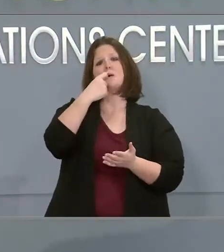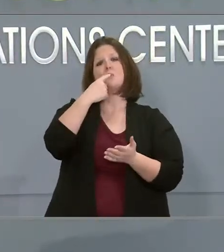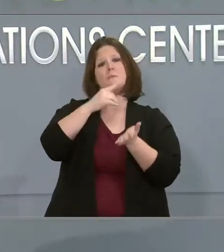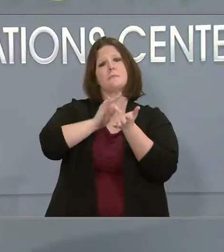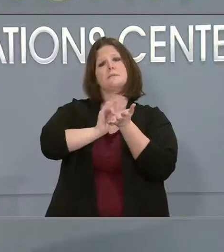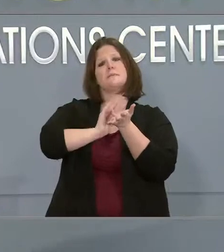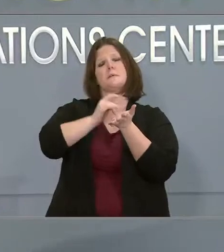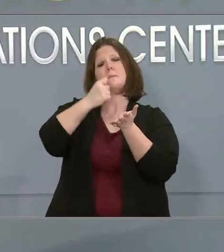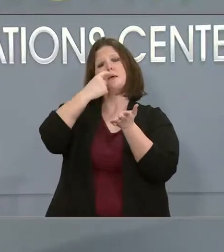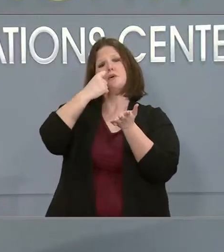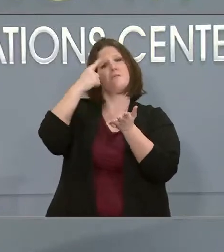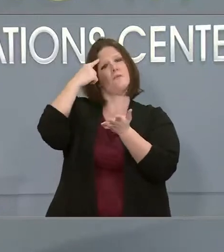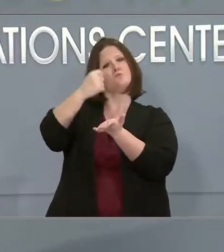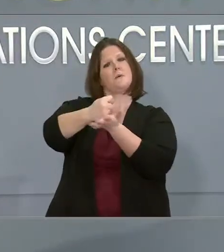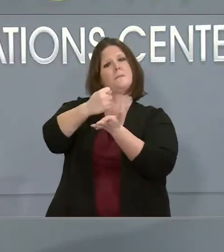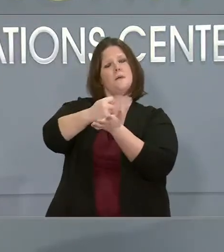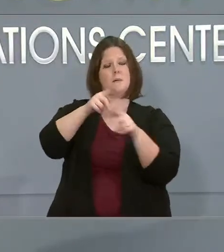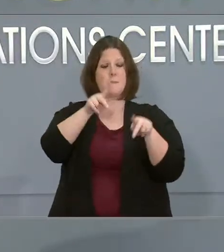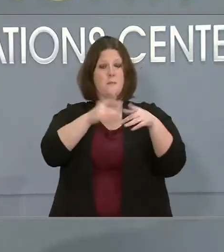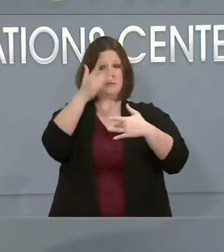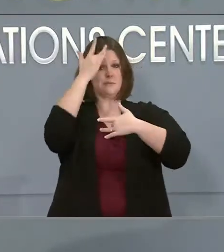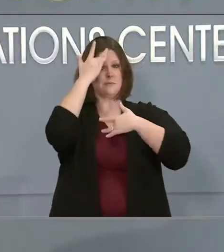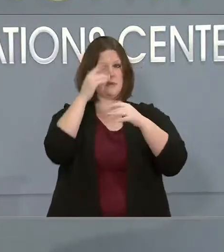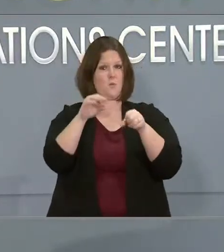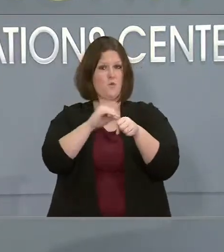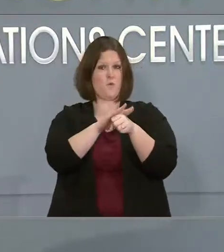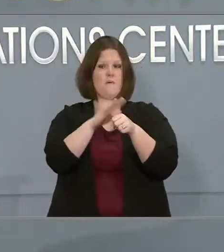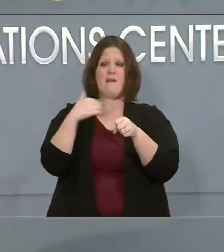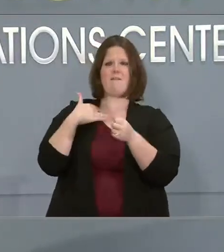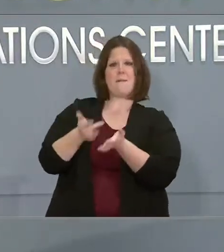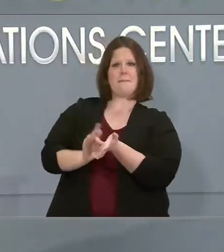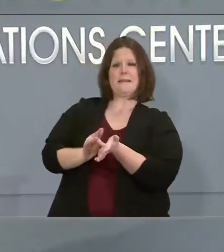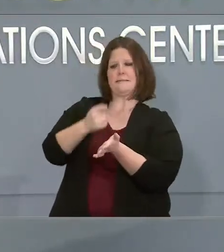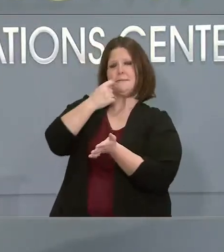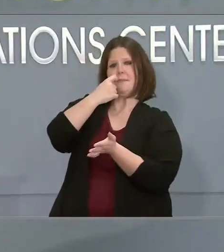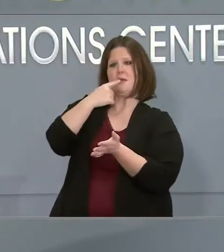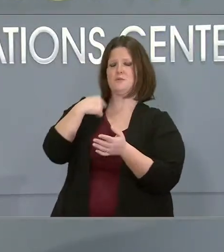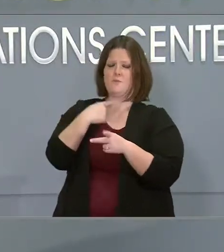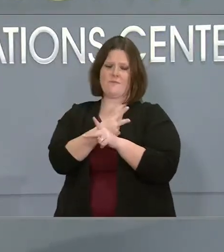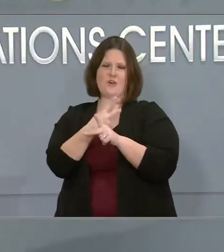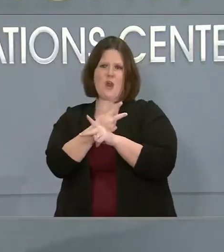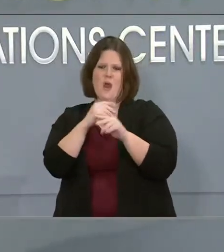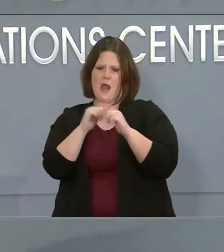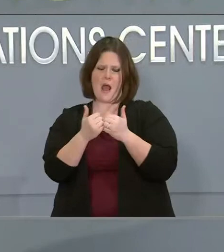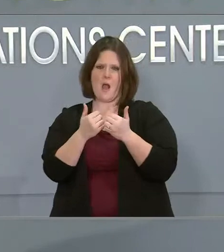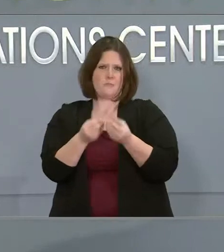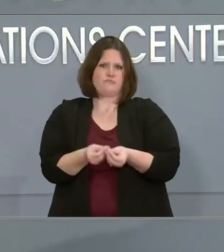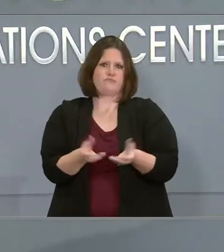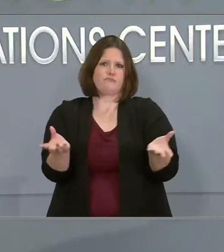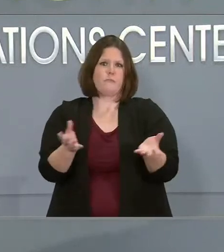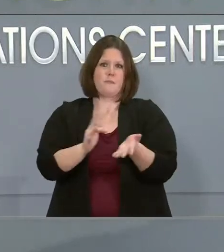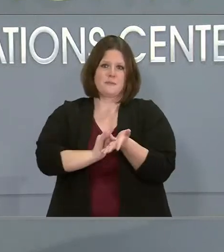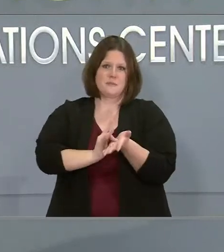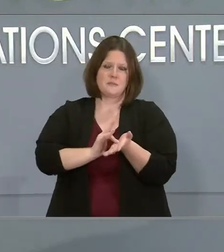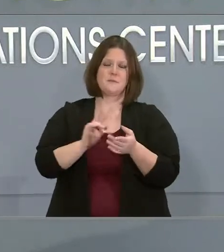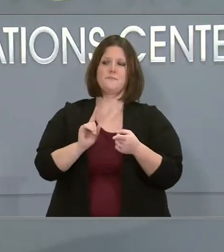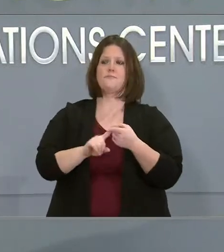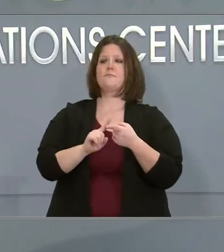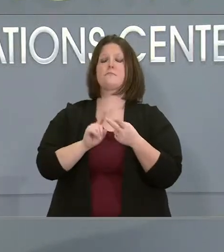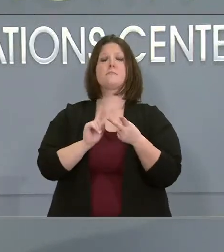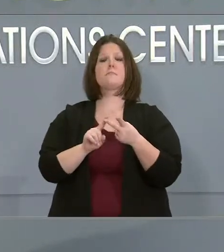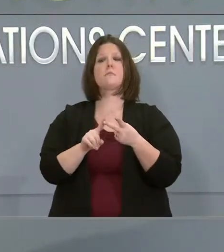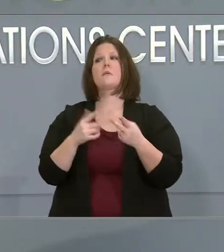provide treatment, and we're looking at how we're going to disperse those. We're still